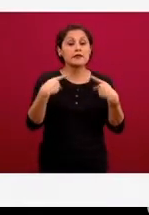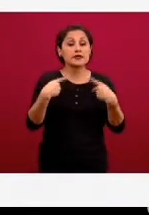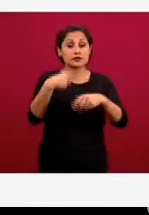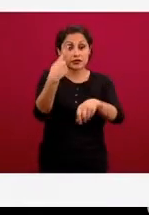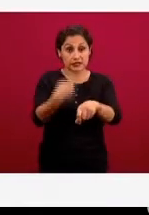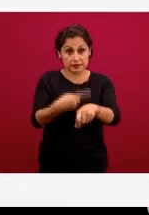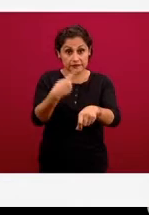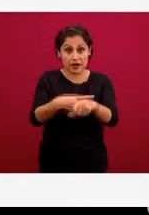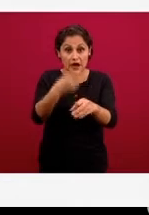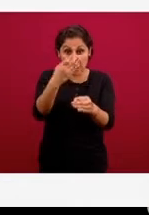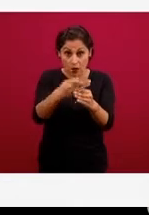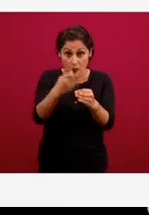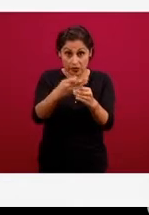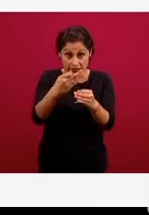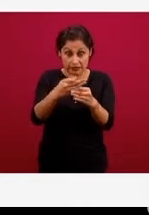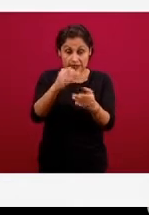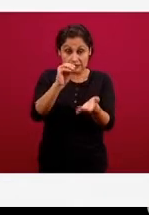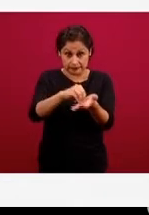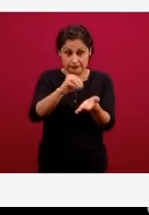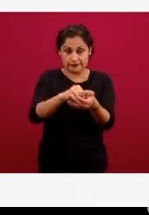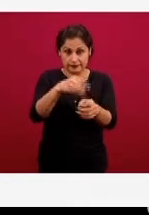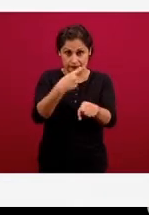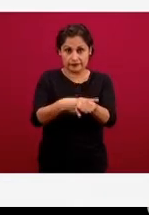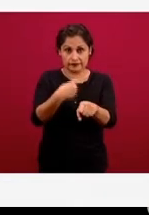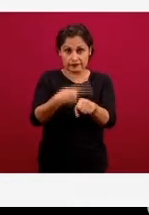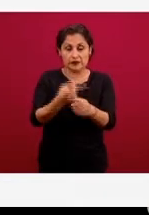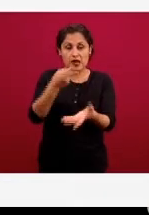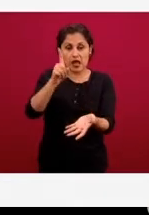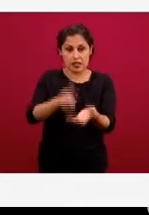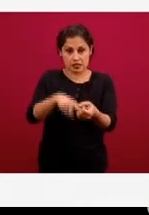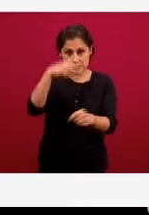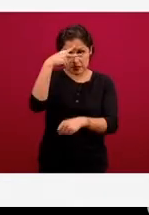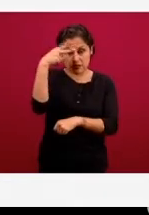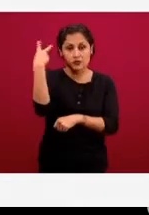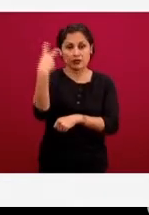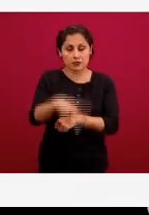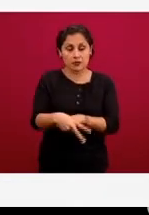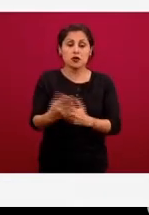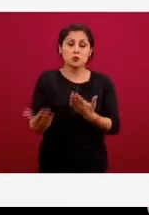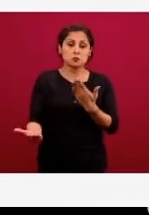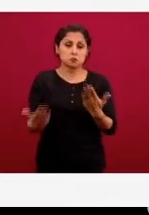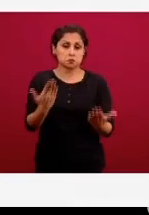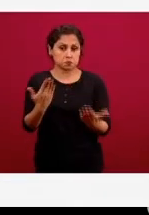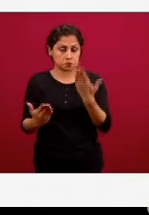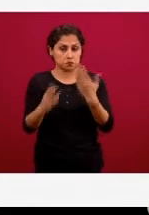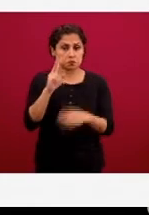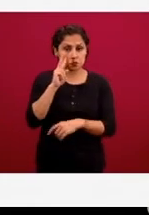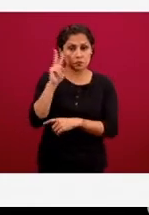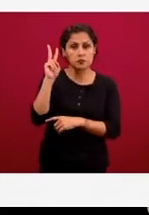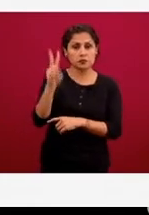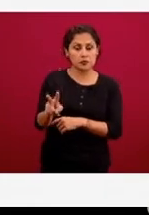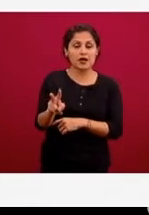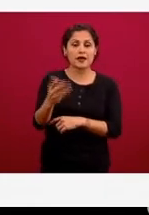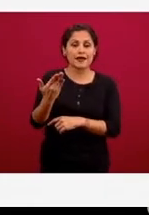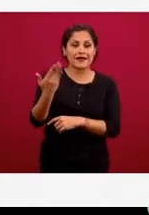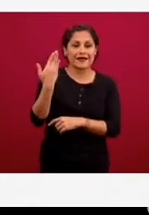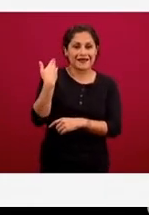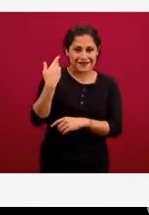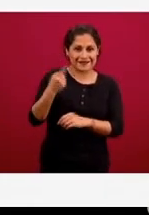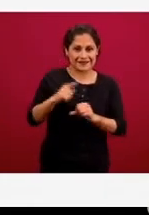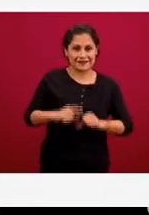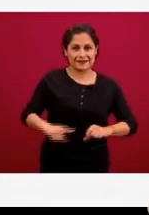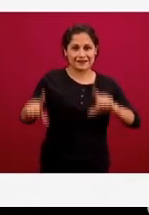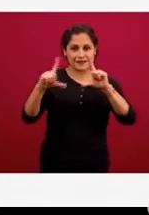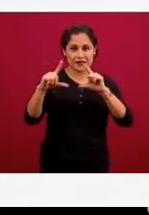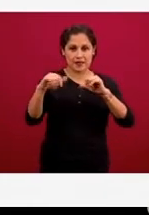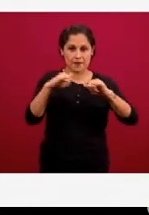confirmed cases. Now, this contrasts a little bit with the first map because it shows us different